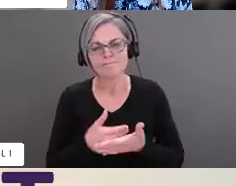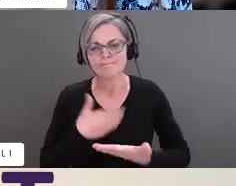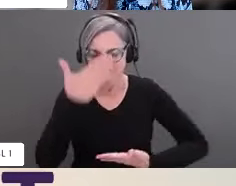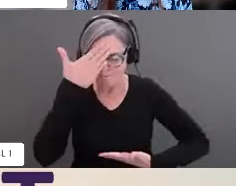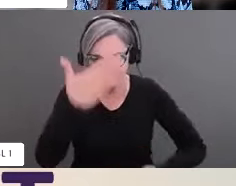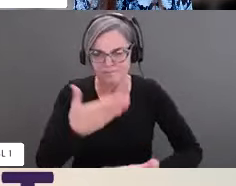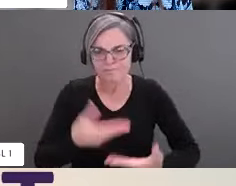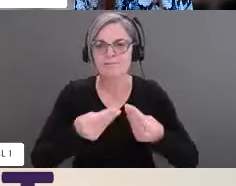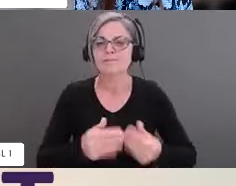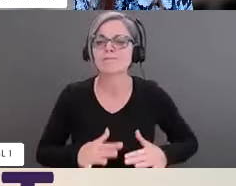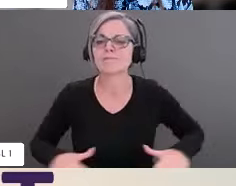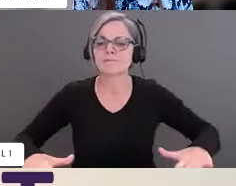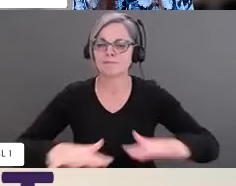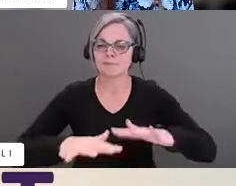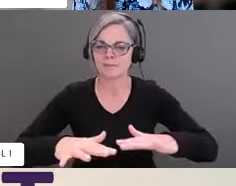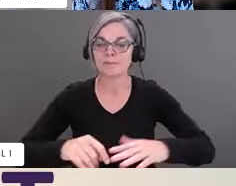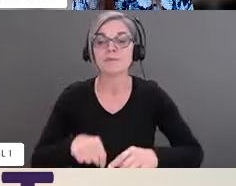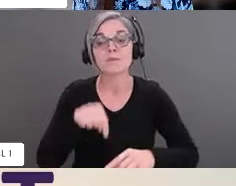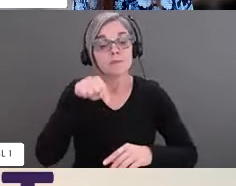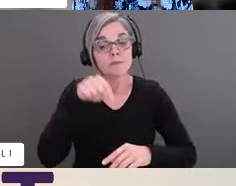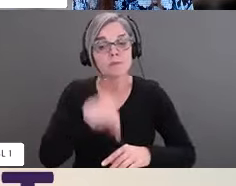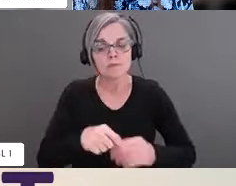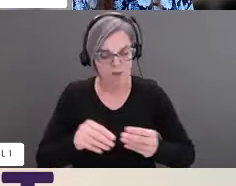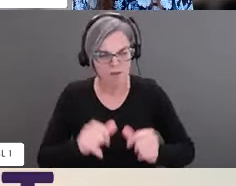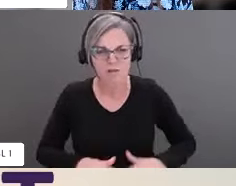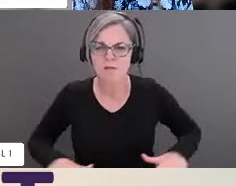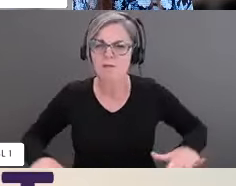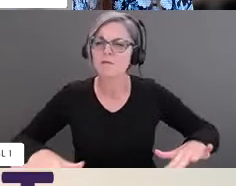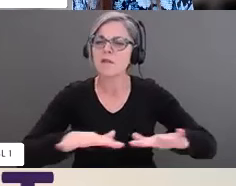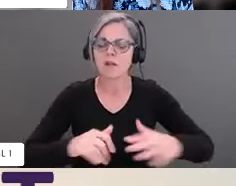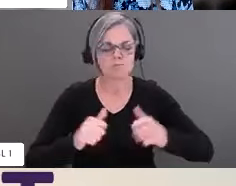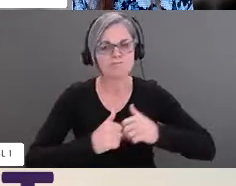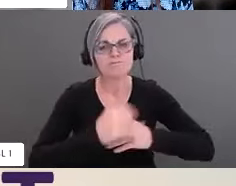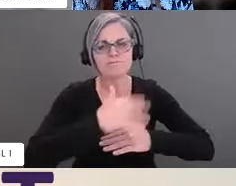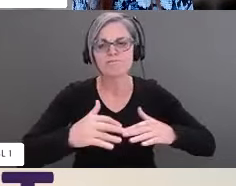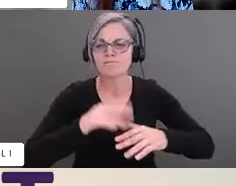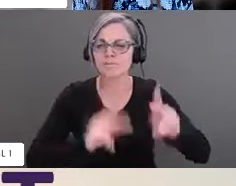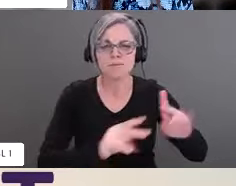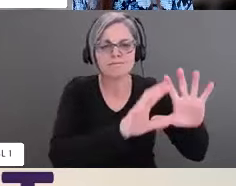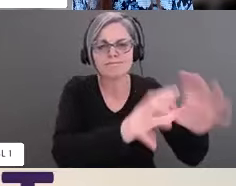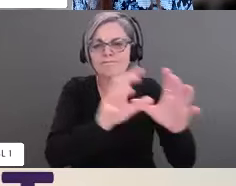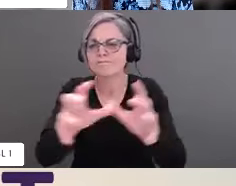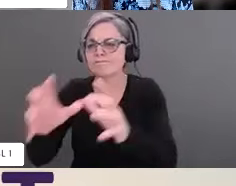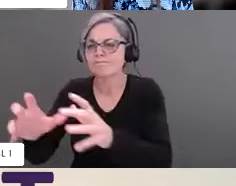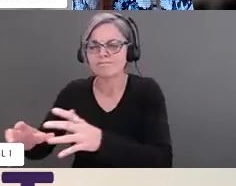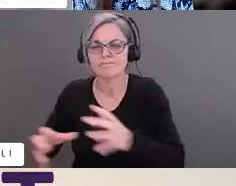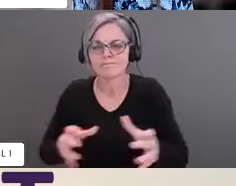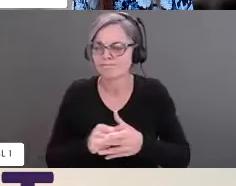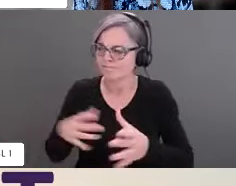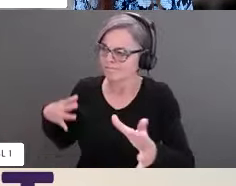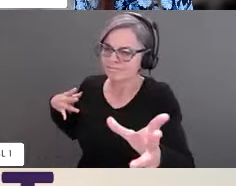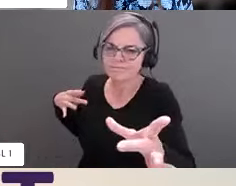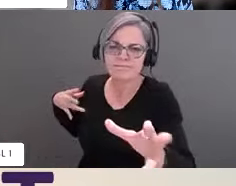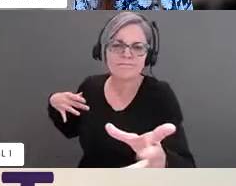traditional territory of a number of First Nations and acknowledge their stewardship of this land throughout